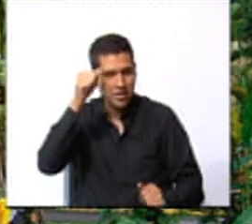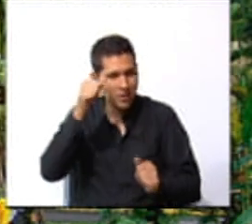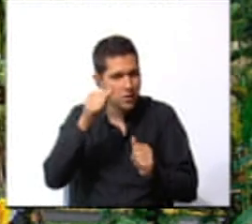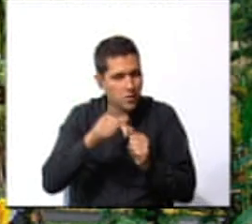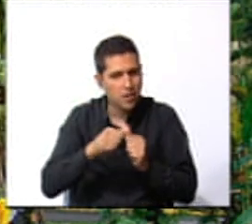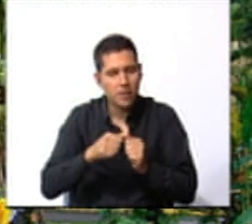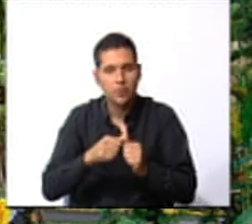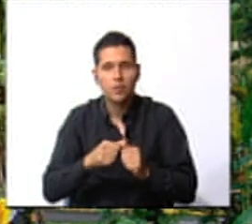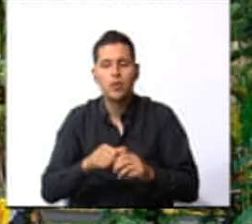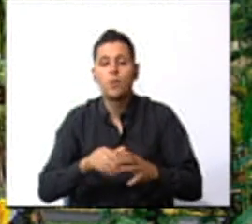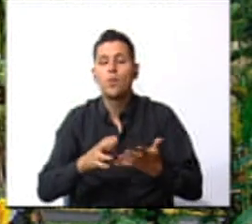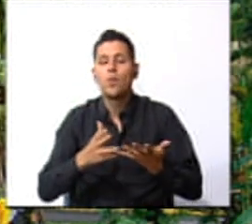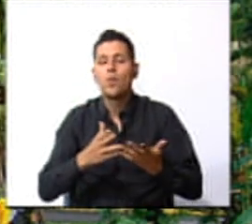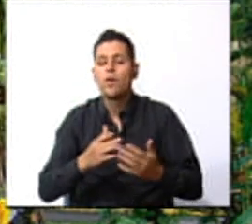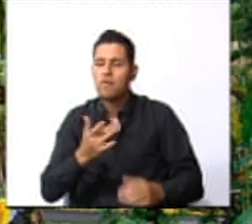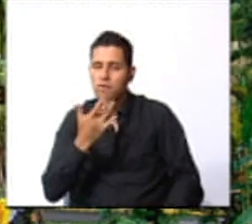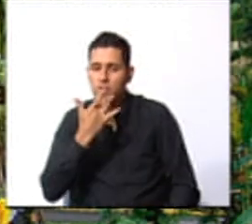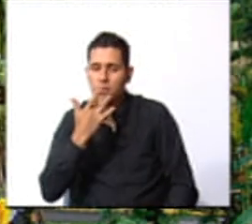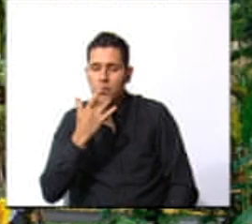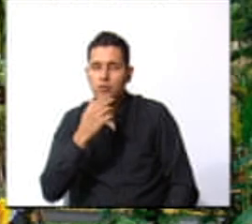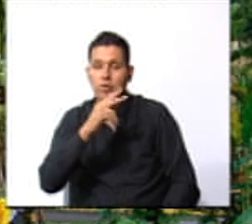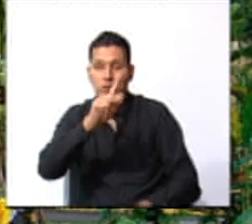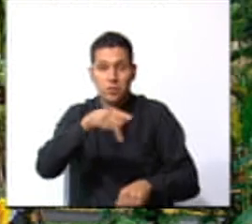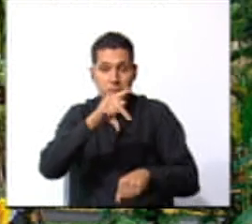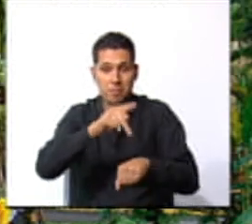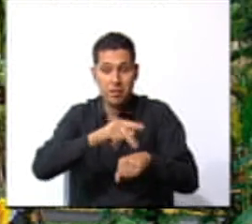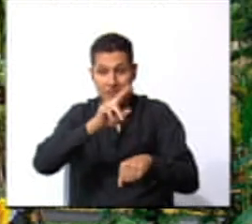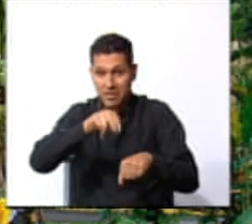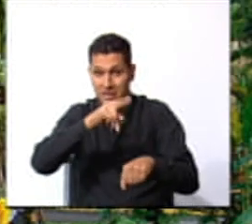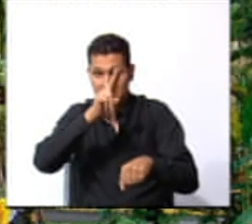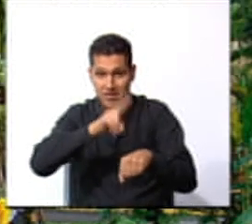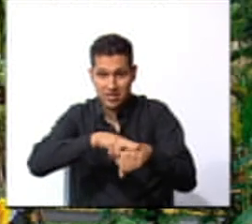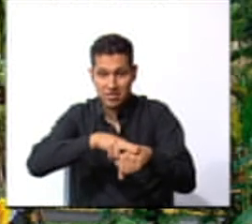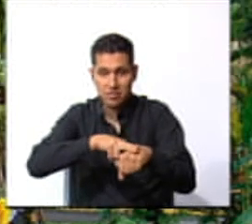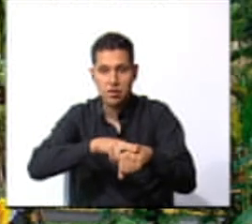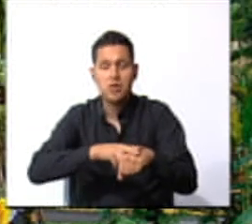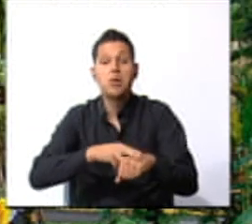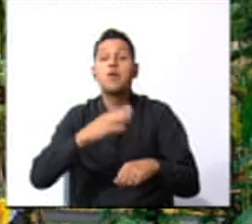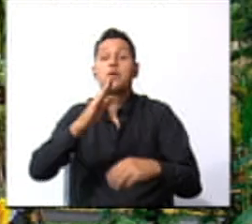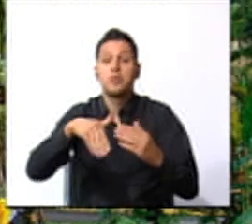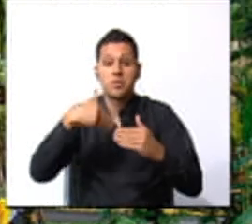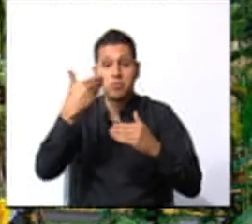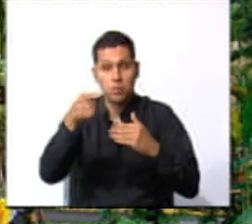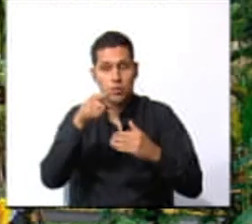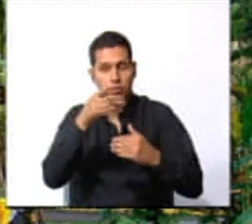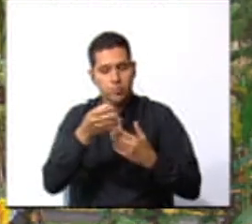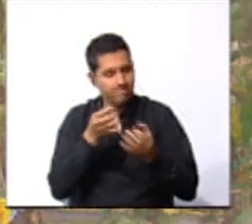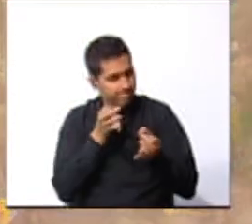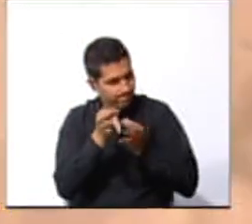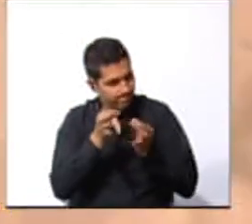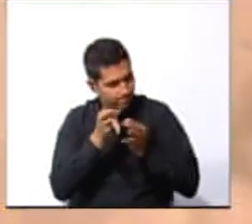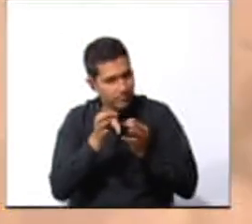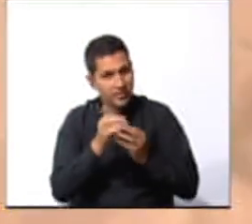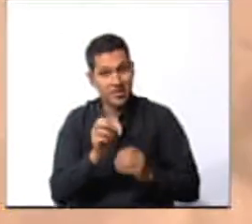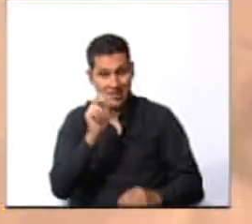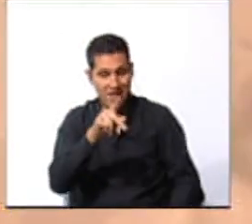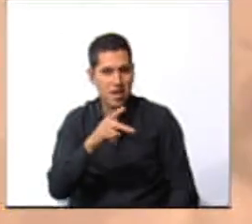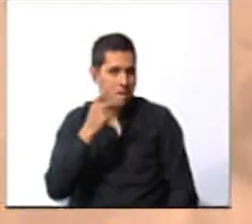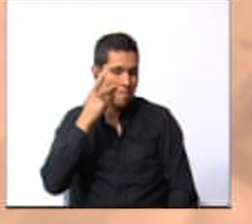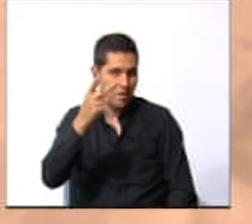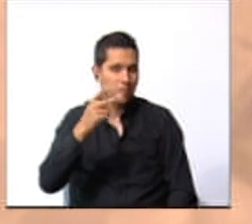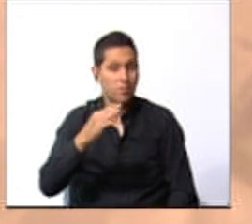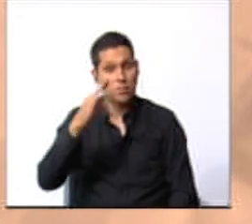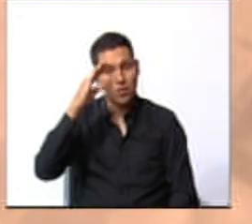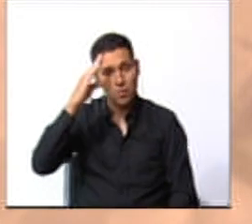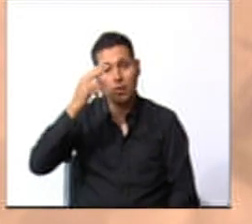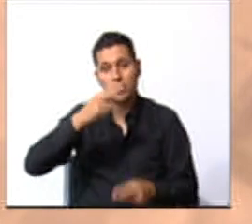your favorite national park and how do you describe. Let's watch. Hi, my name